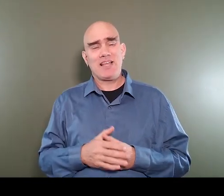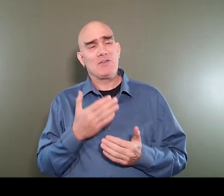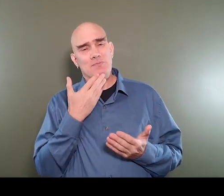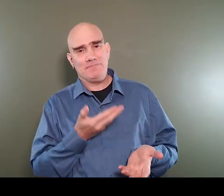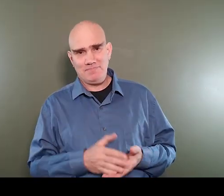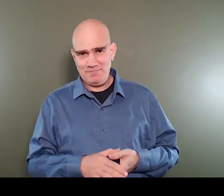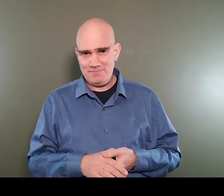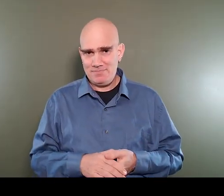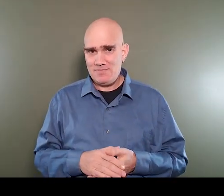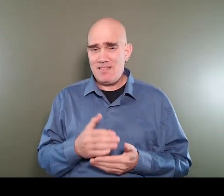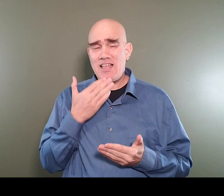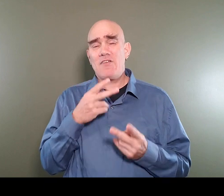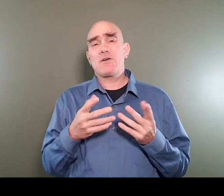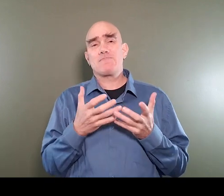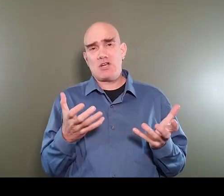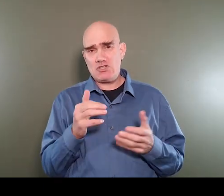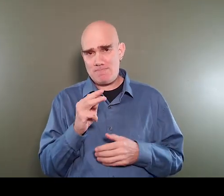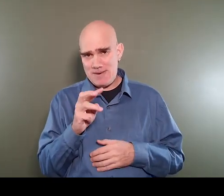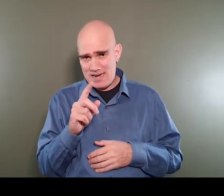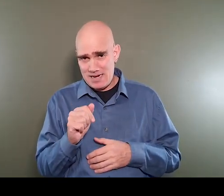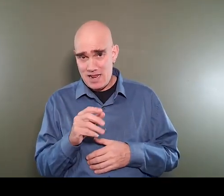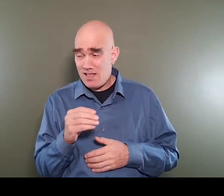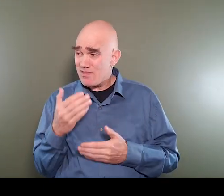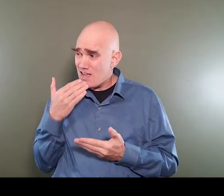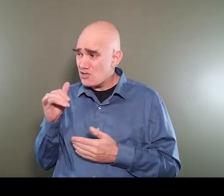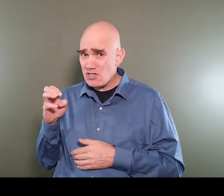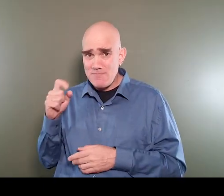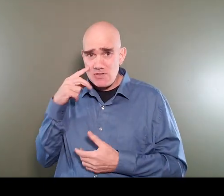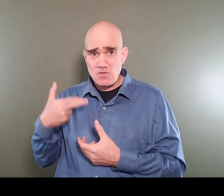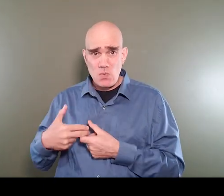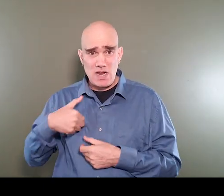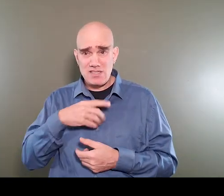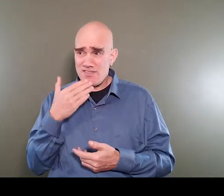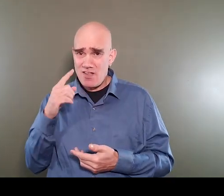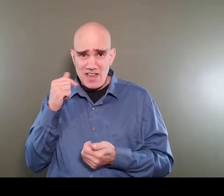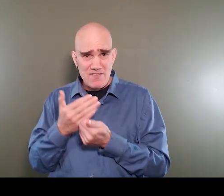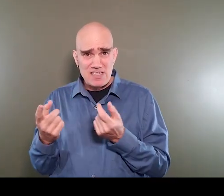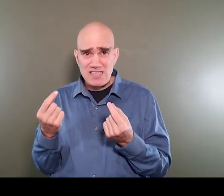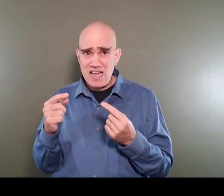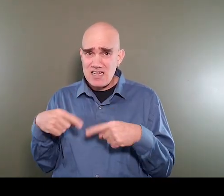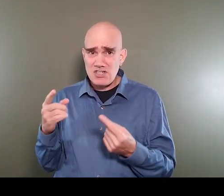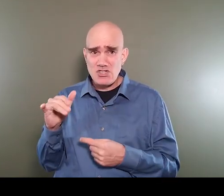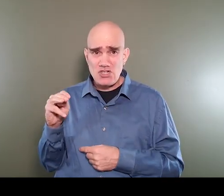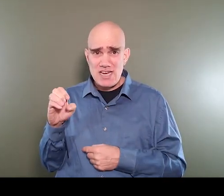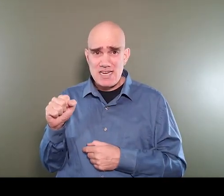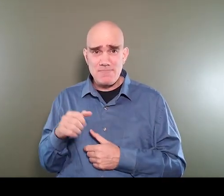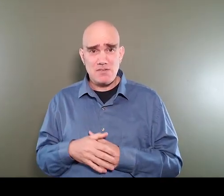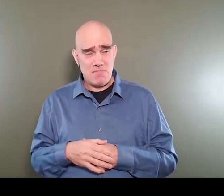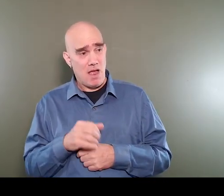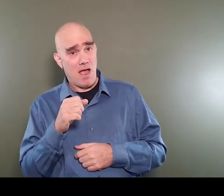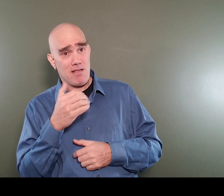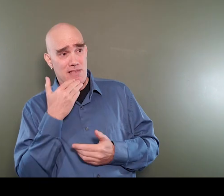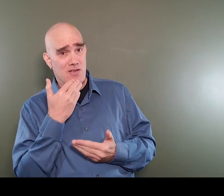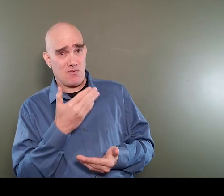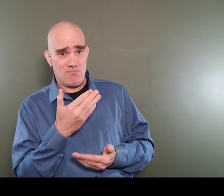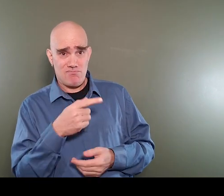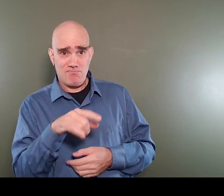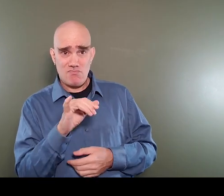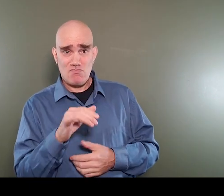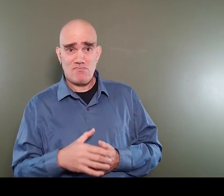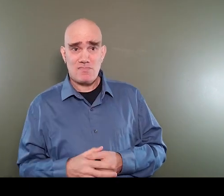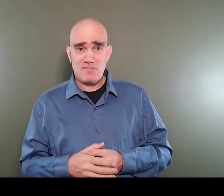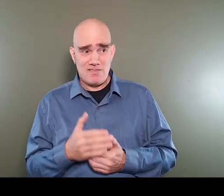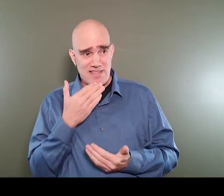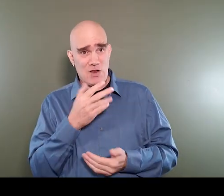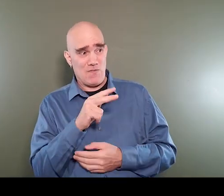world. Thank you. Thank you very much, Amanda. And thanks, James, for doing this. And thank you for all you've done, James. Yeah,